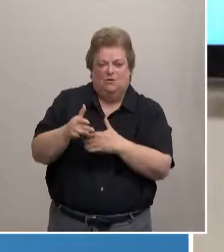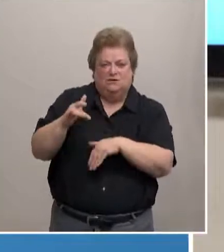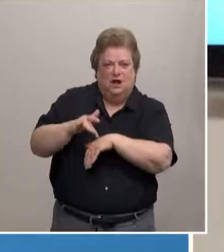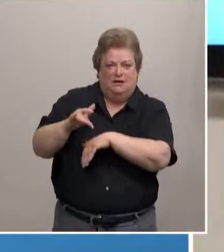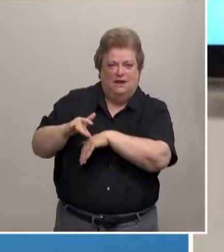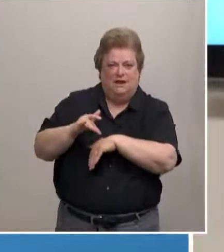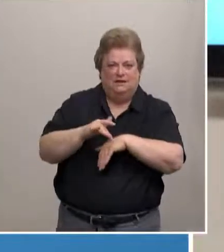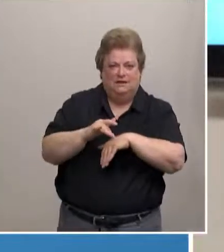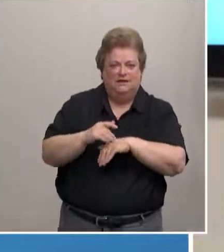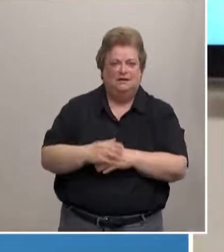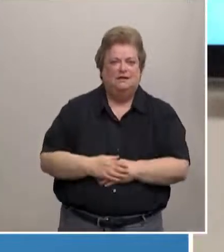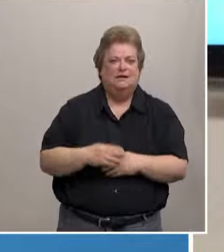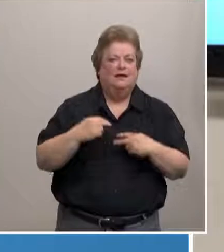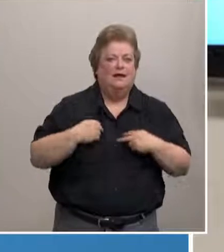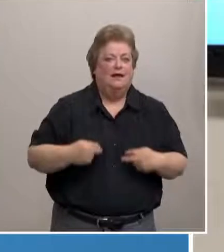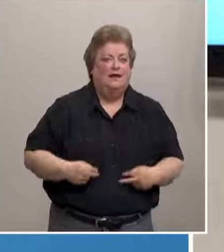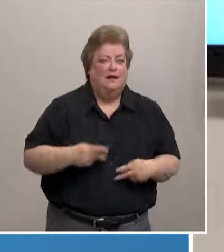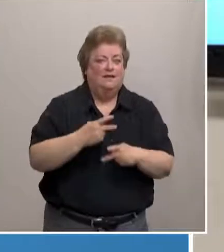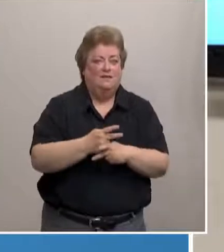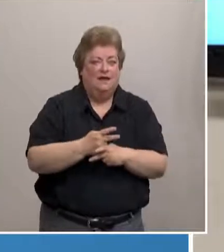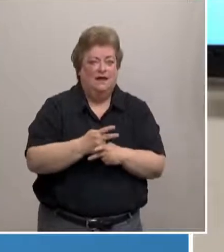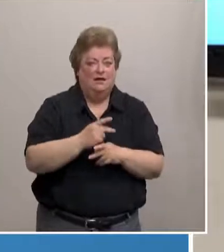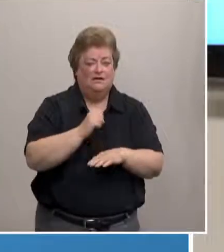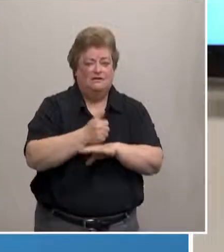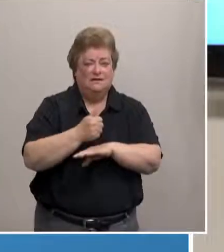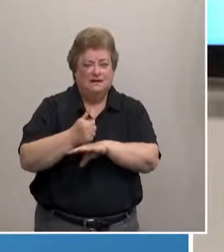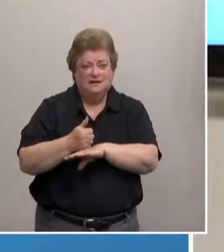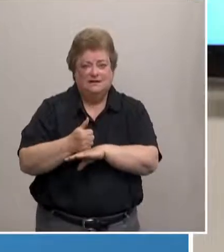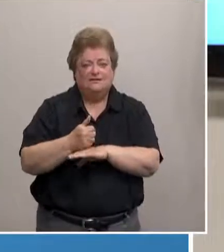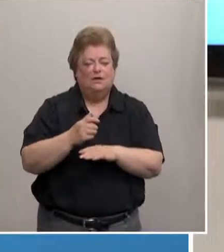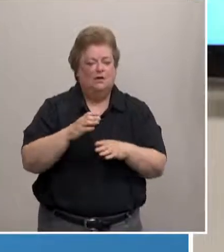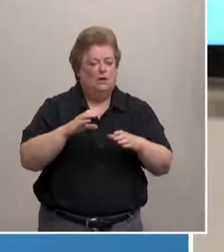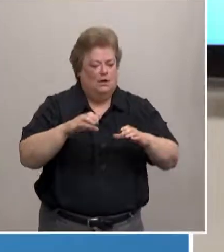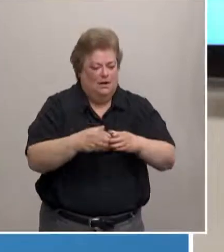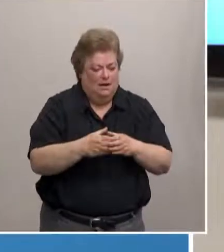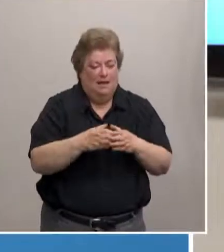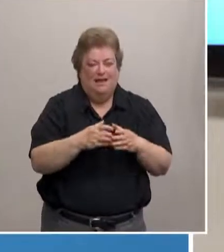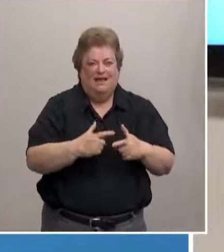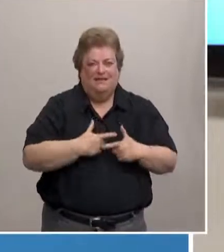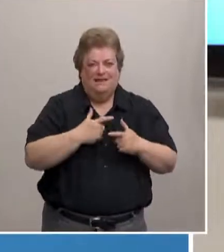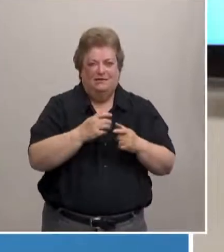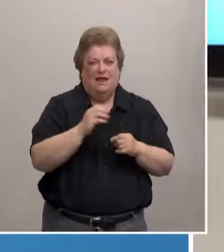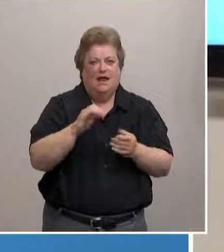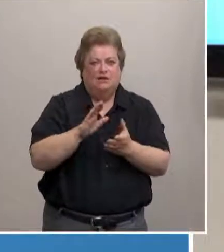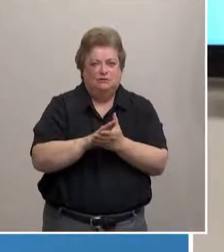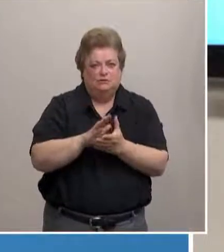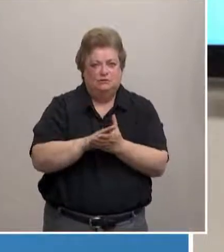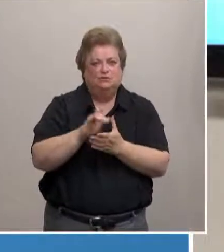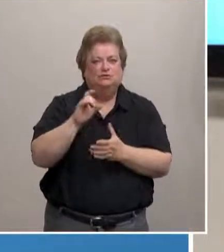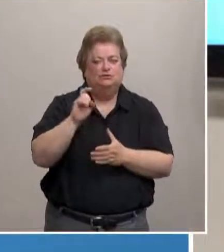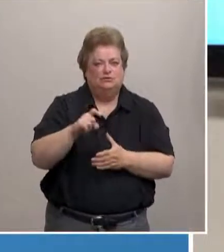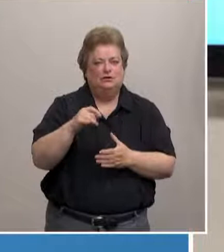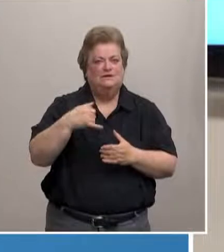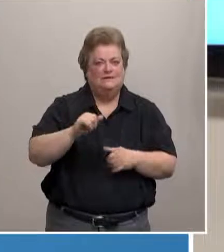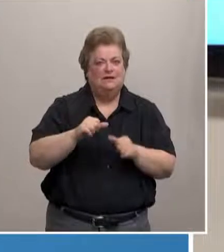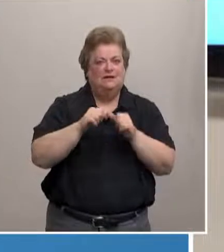contact. Healthcare settings, congregate living settings, and schools should continue to follow